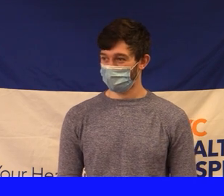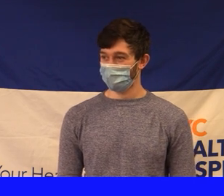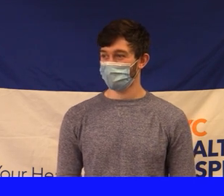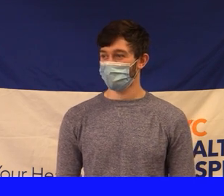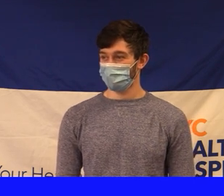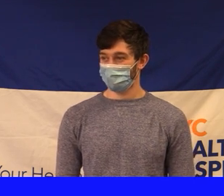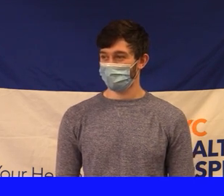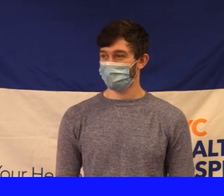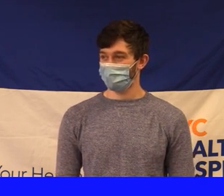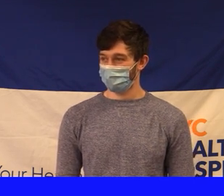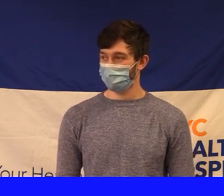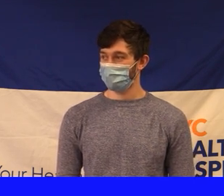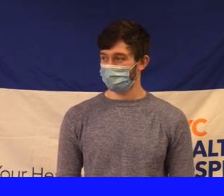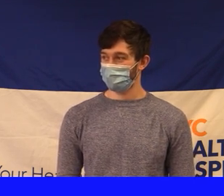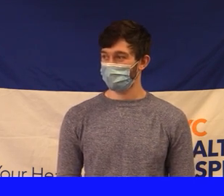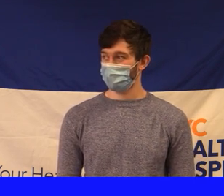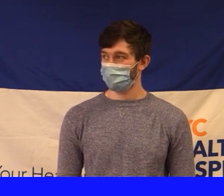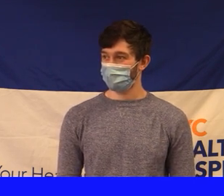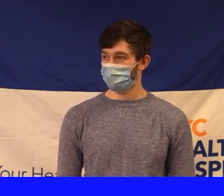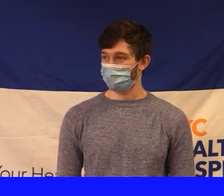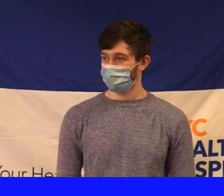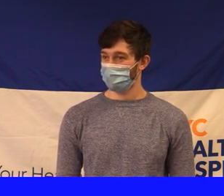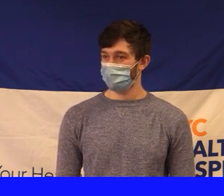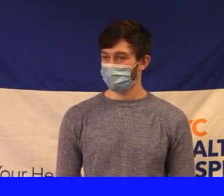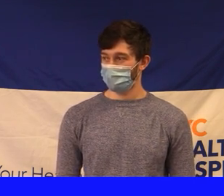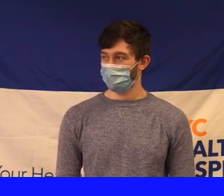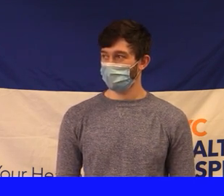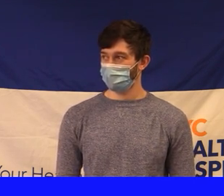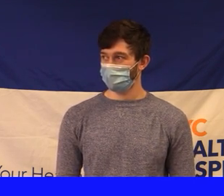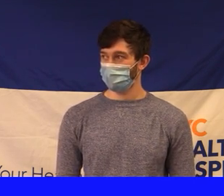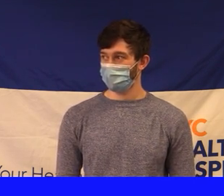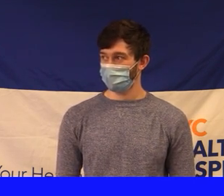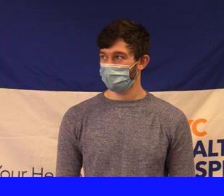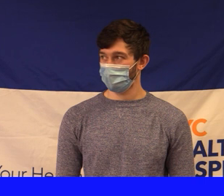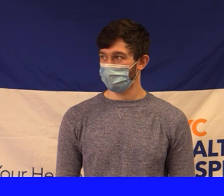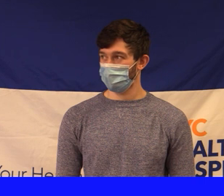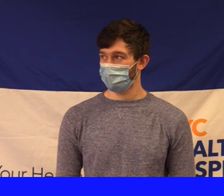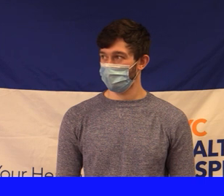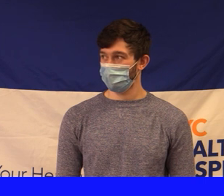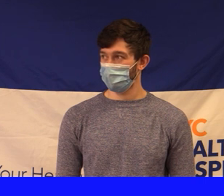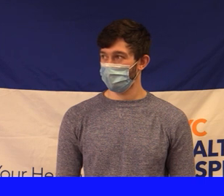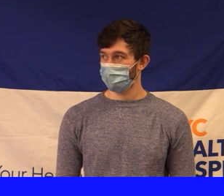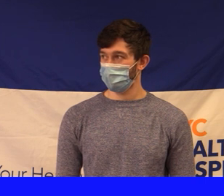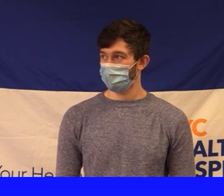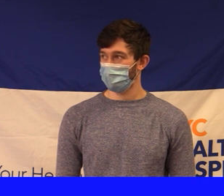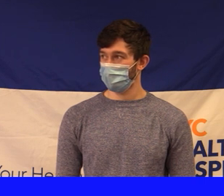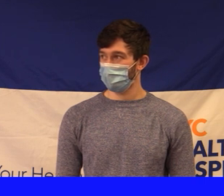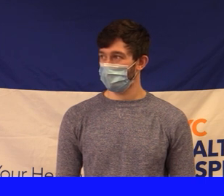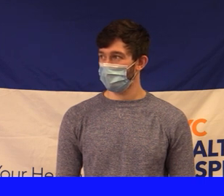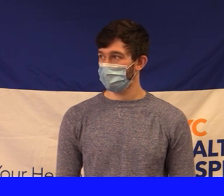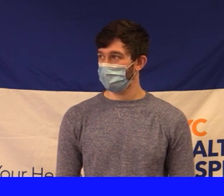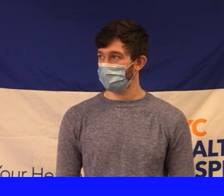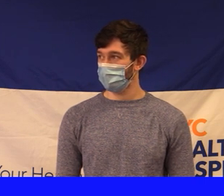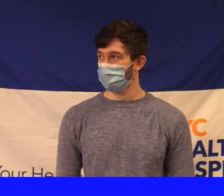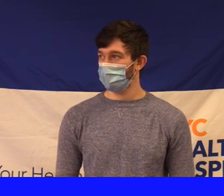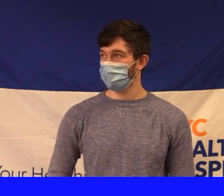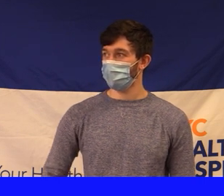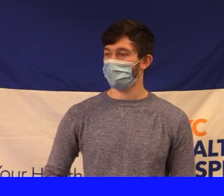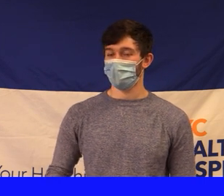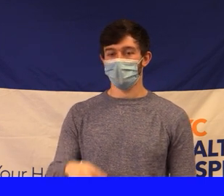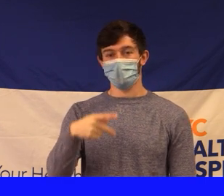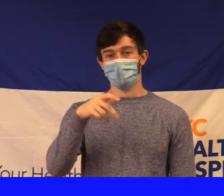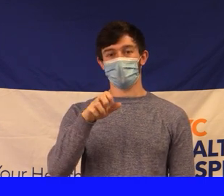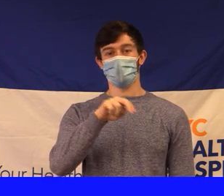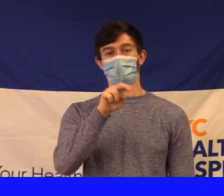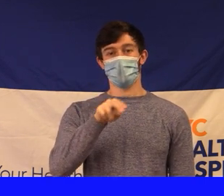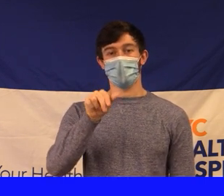Thank you so much. Thank you. I just have a question. Sure. I'm trying to understand a little